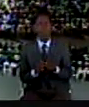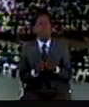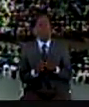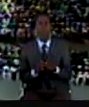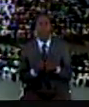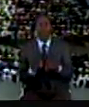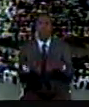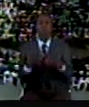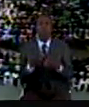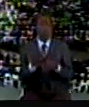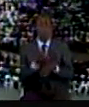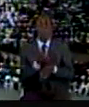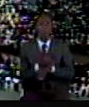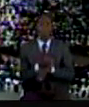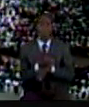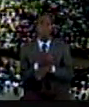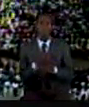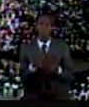advice to